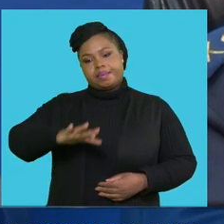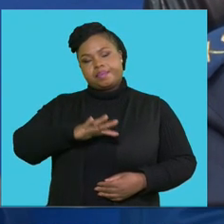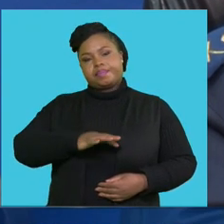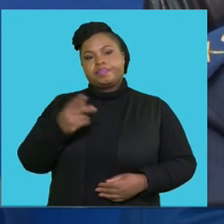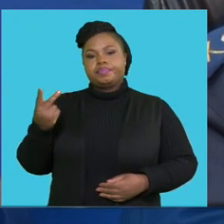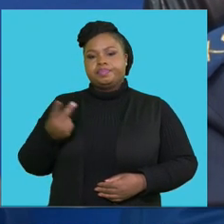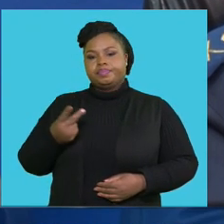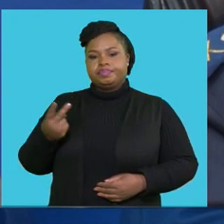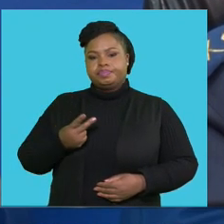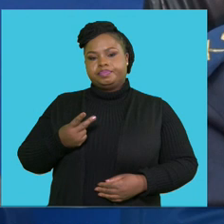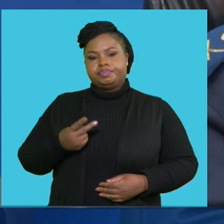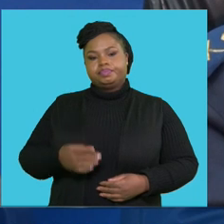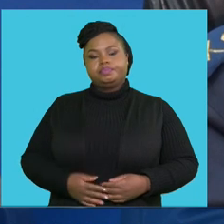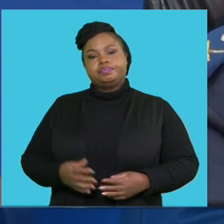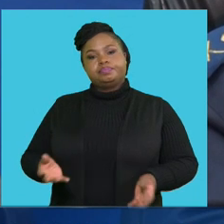also